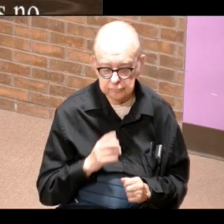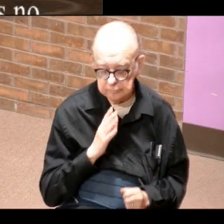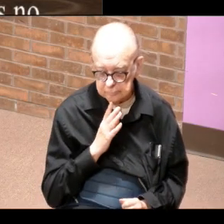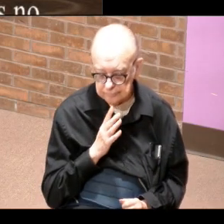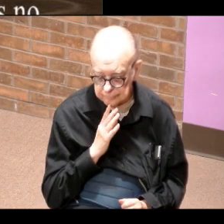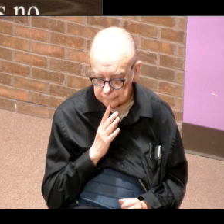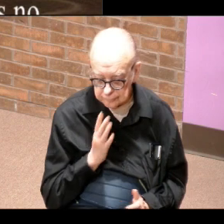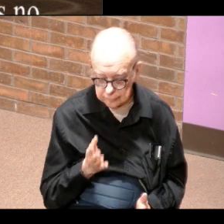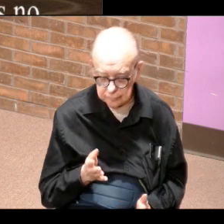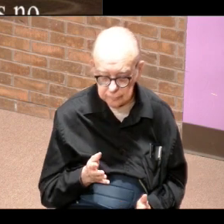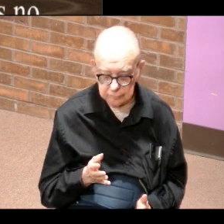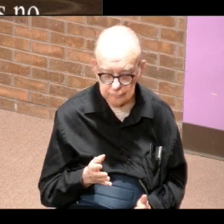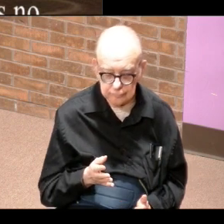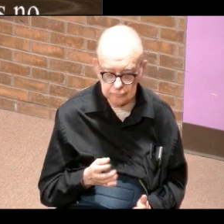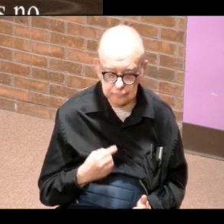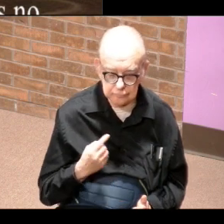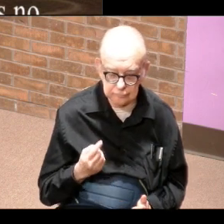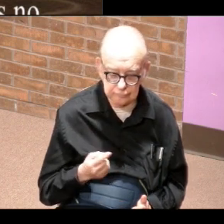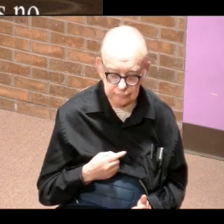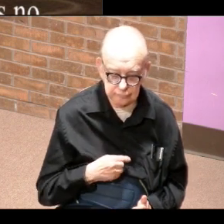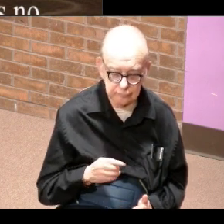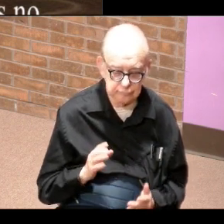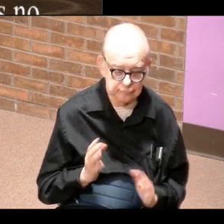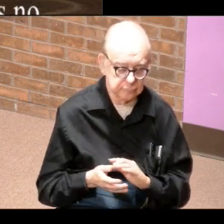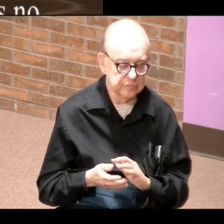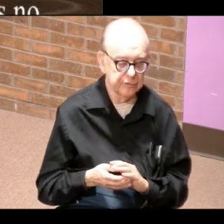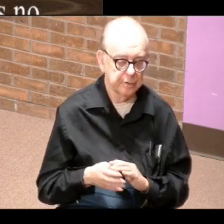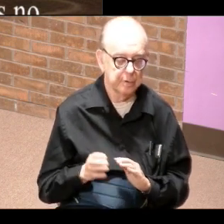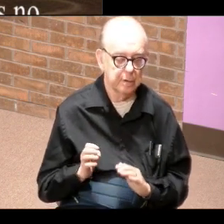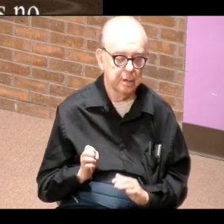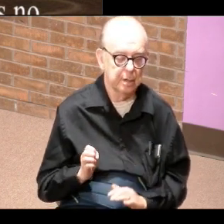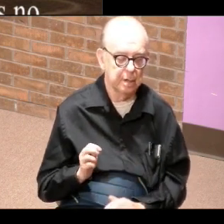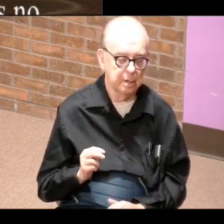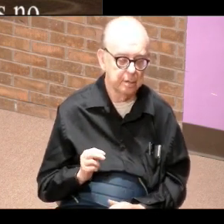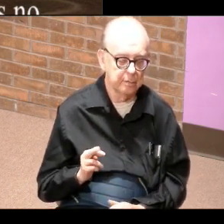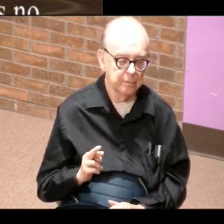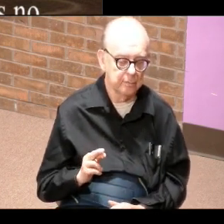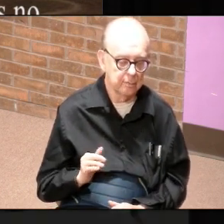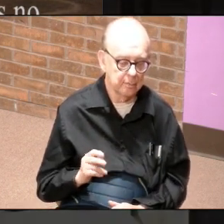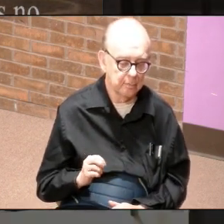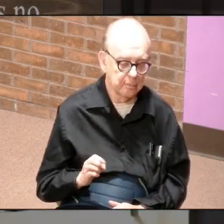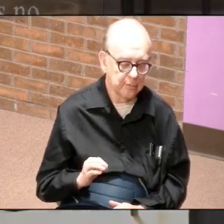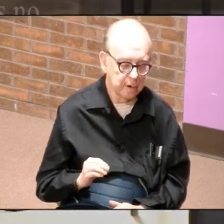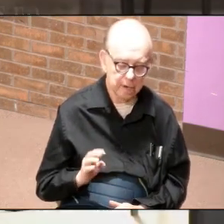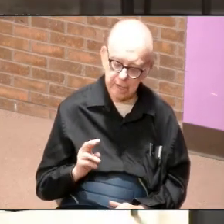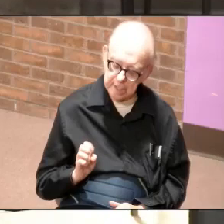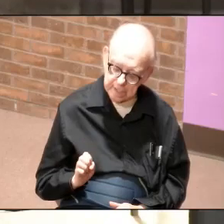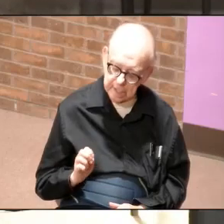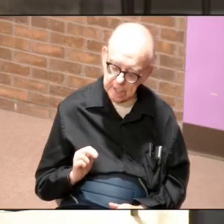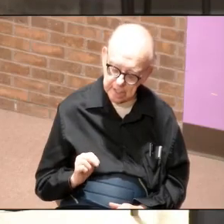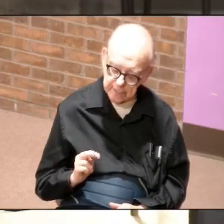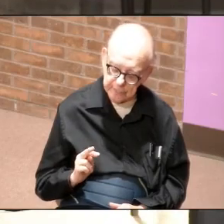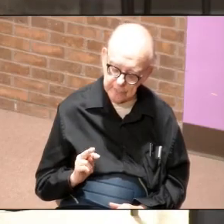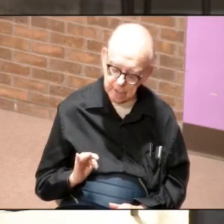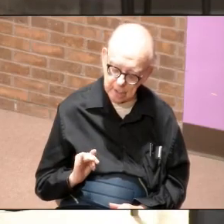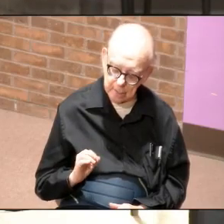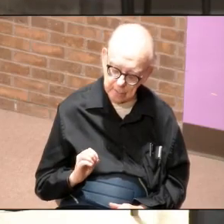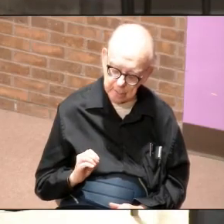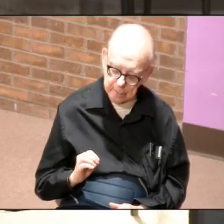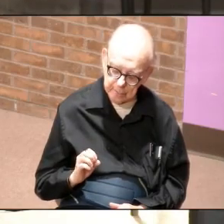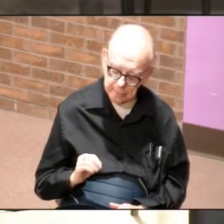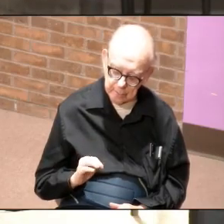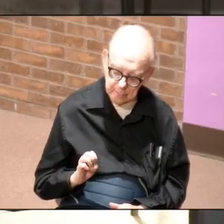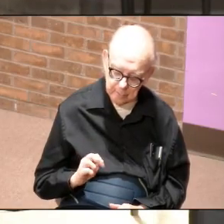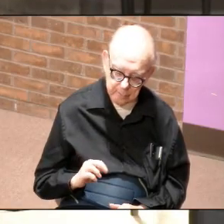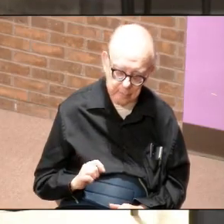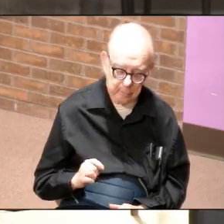about we've messed up the environment and they're doing all these new green deals where we're going to have pure air and pure